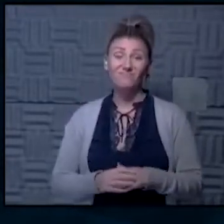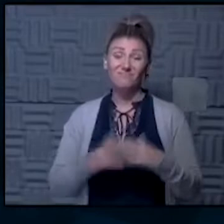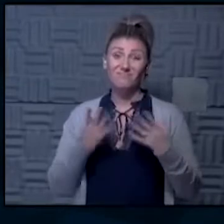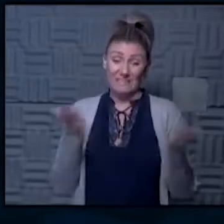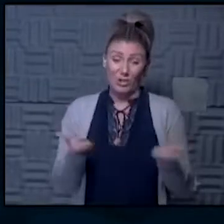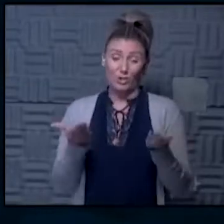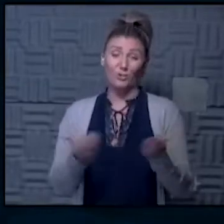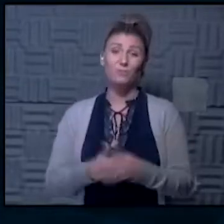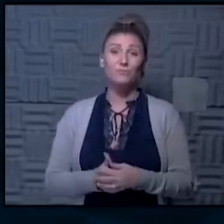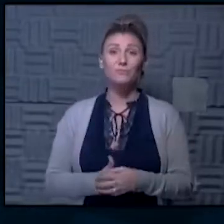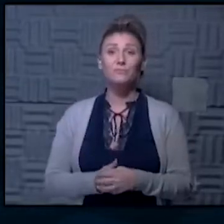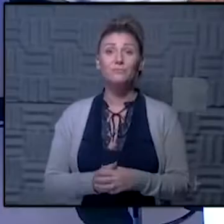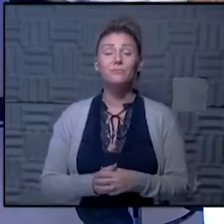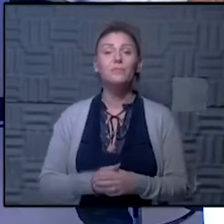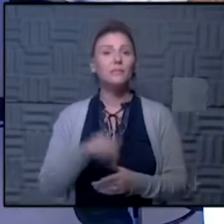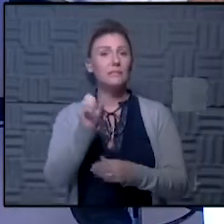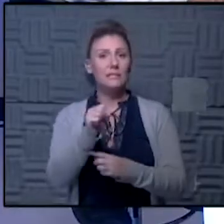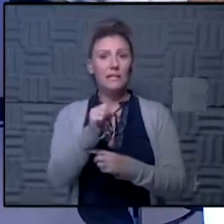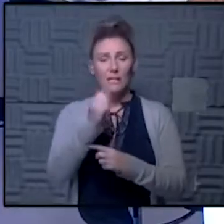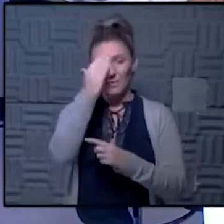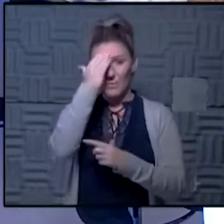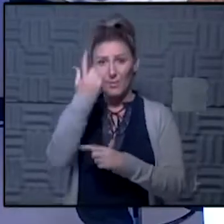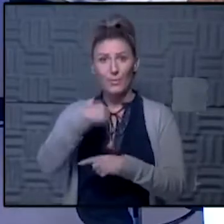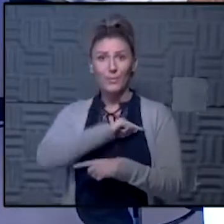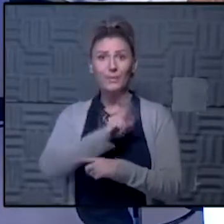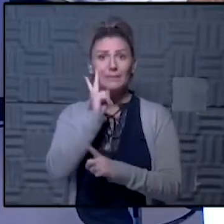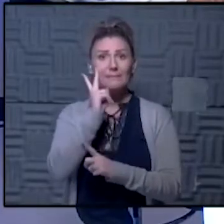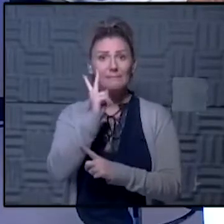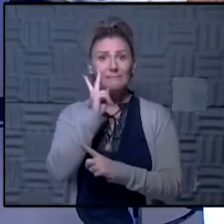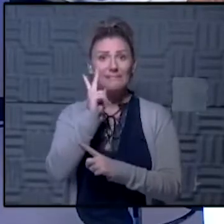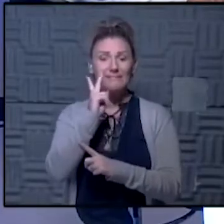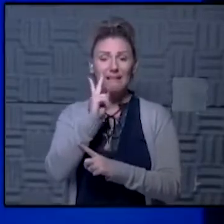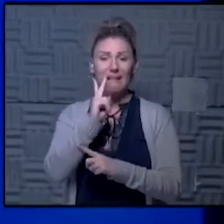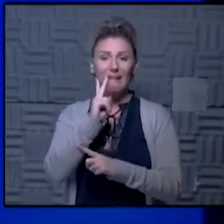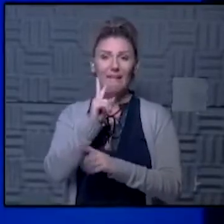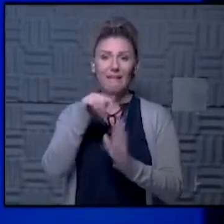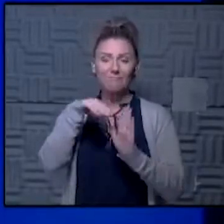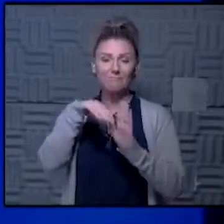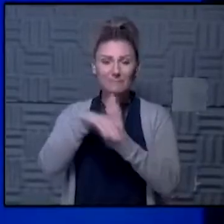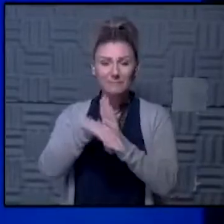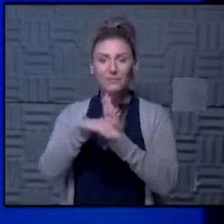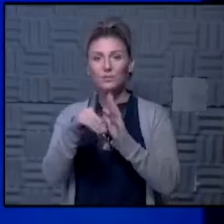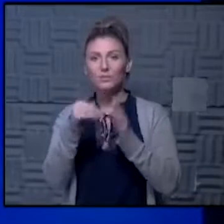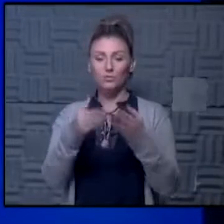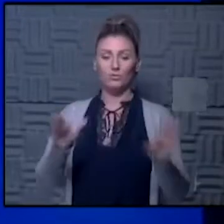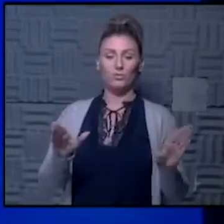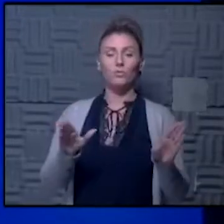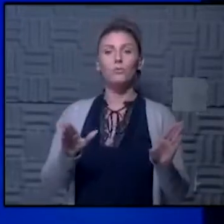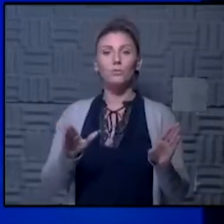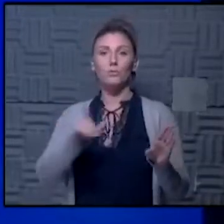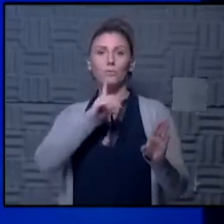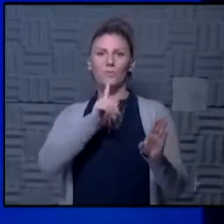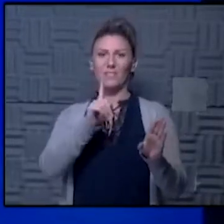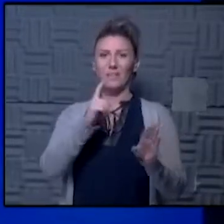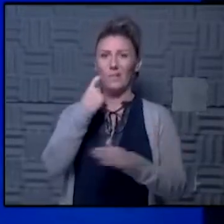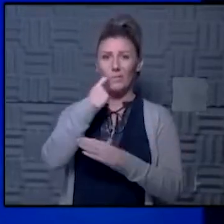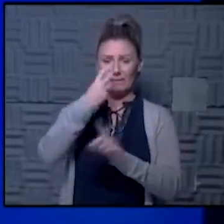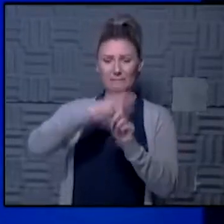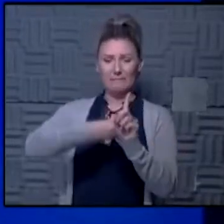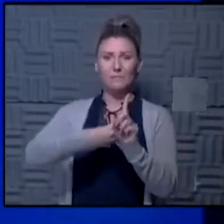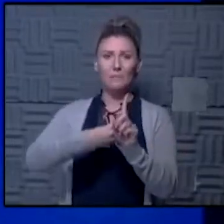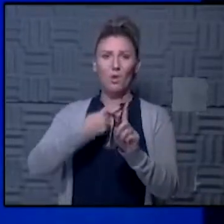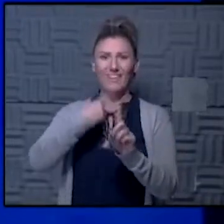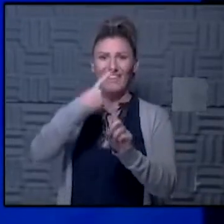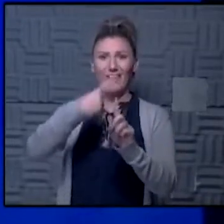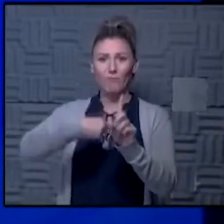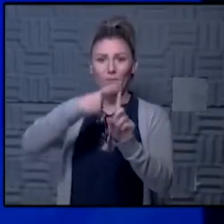here. Yeah, Heather, we do see a decrease generally over really the past 6 months. Almost every